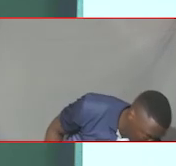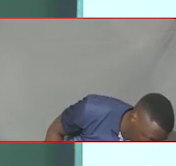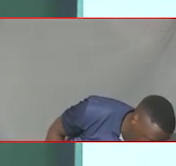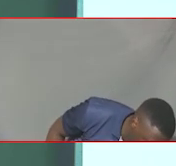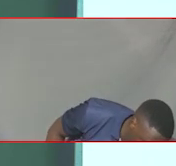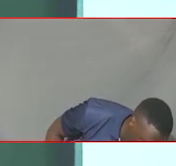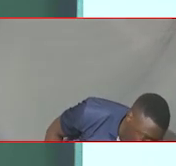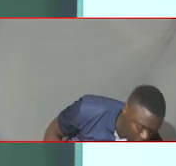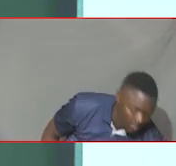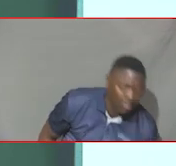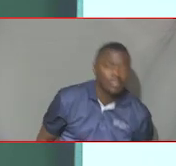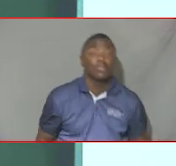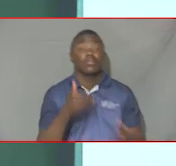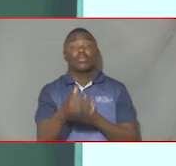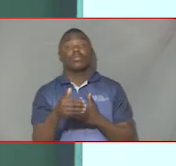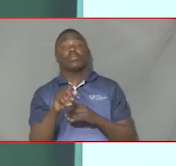question.